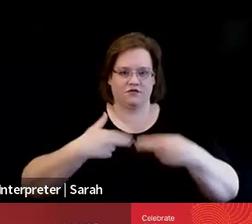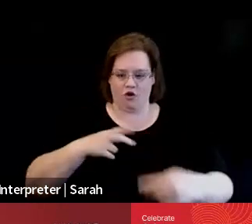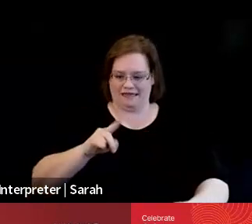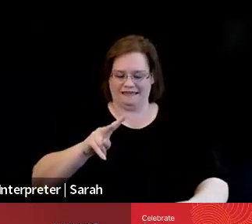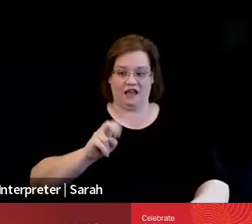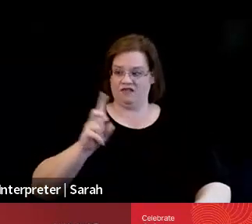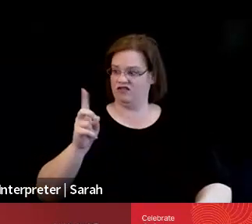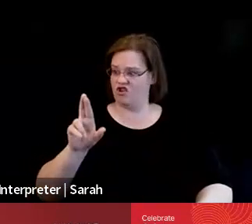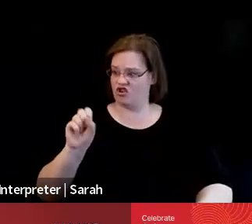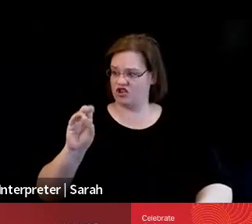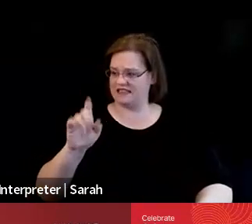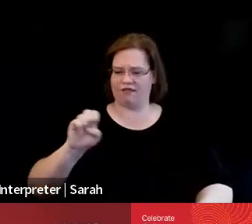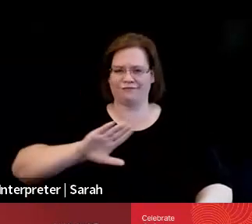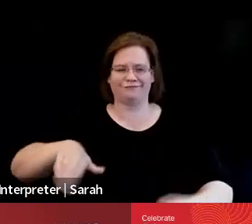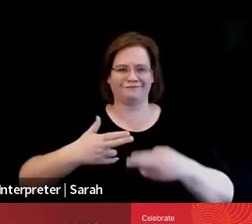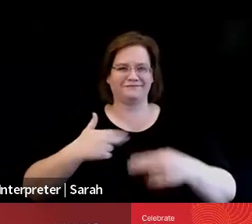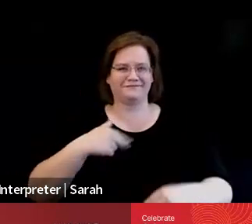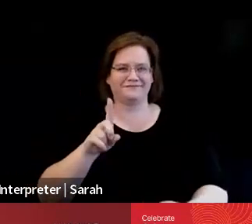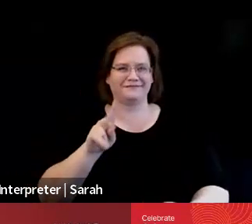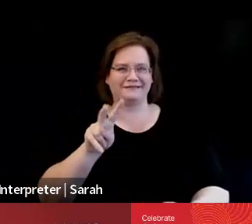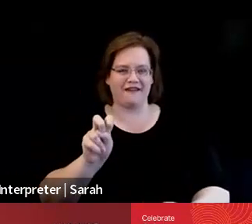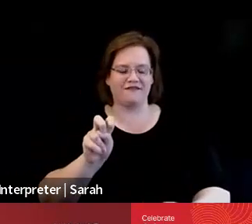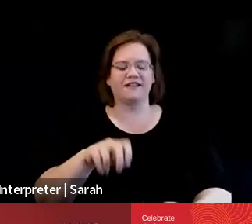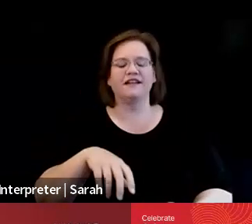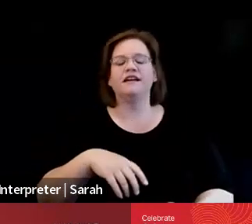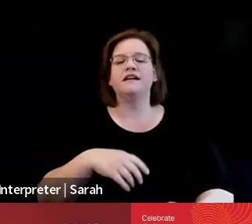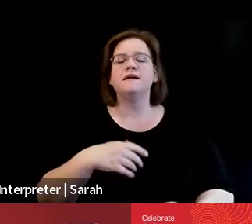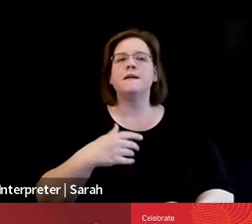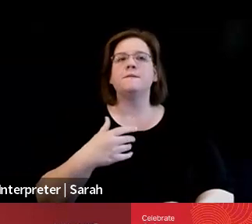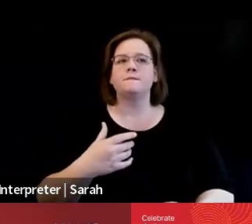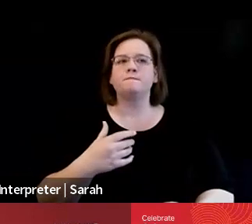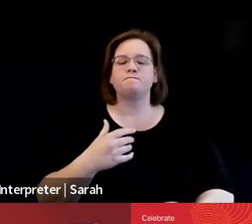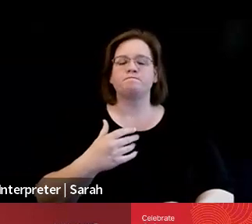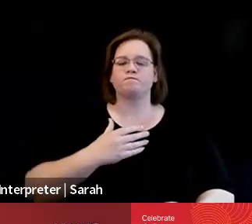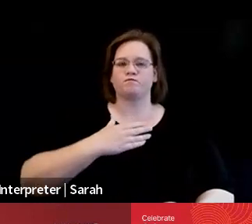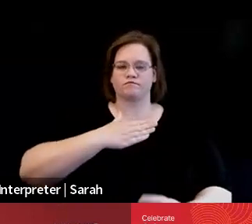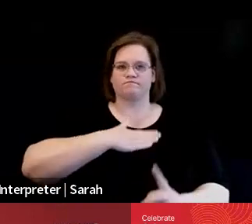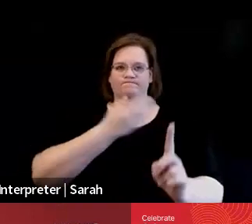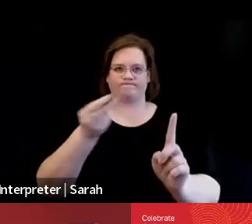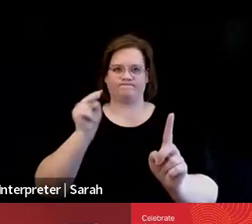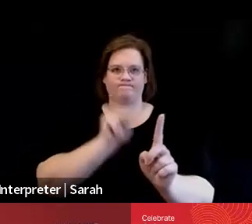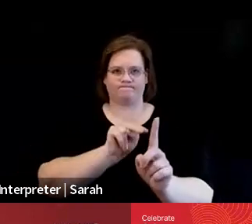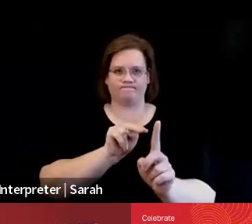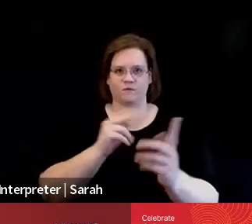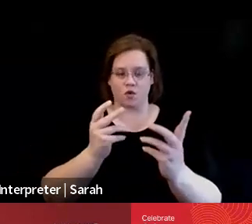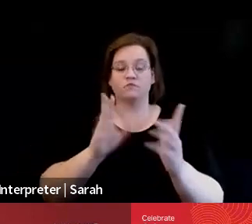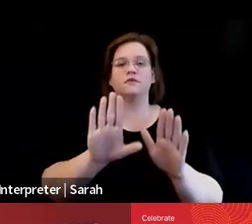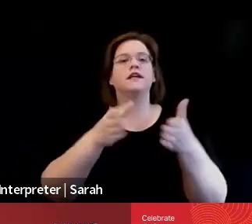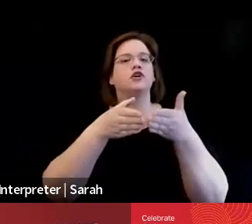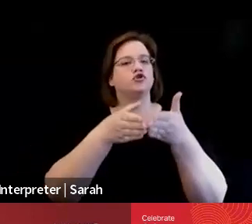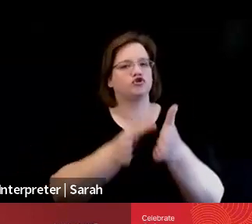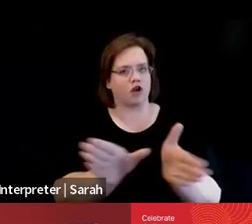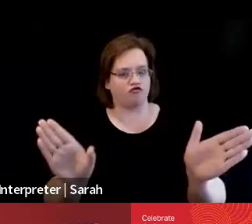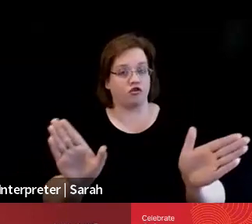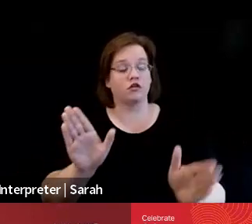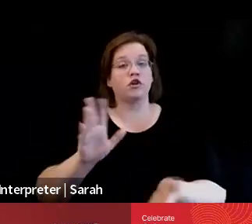Dave. The way that I think about this is in general, like doctors